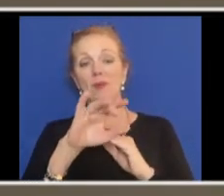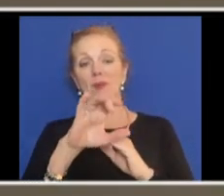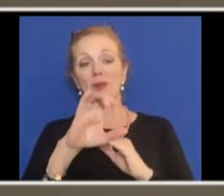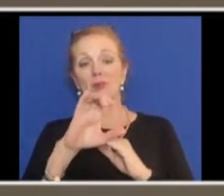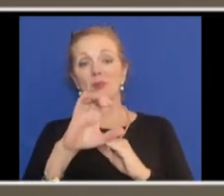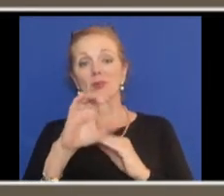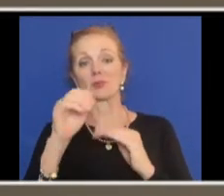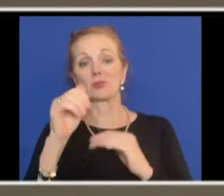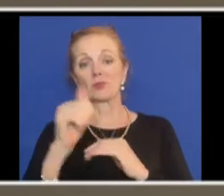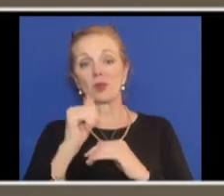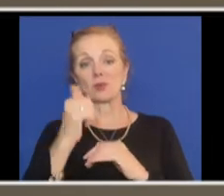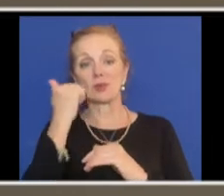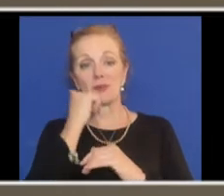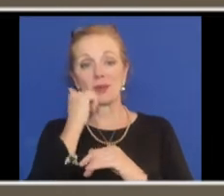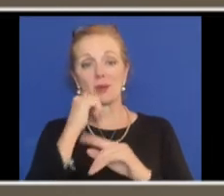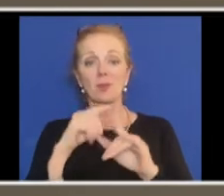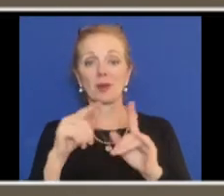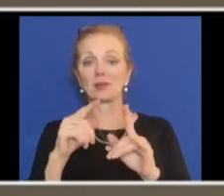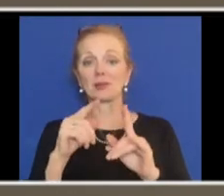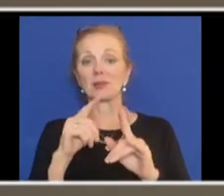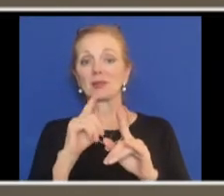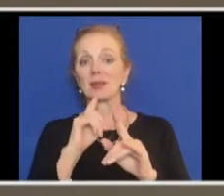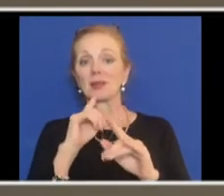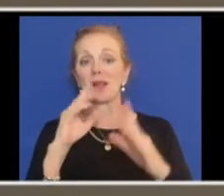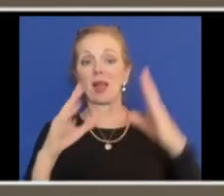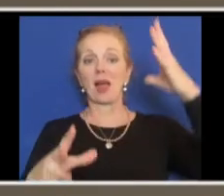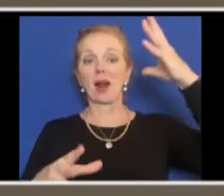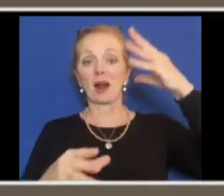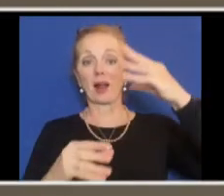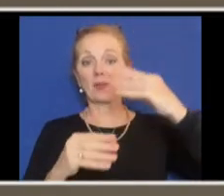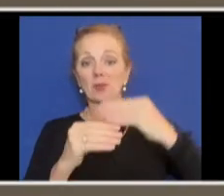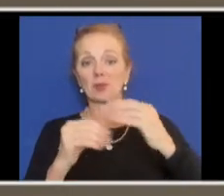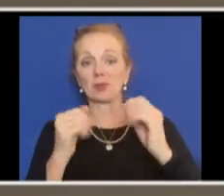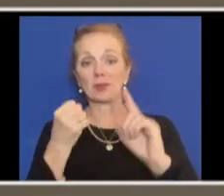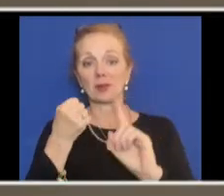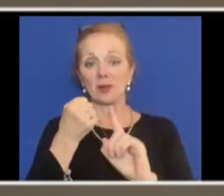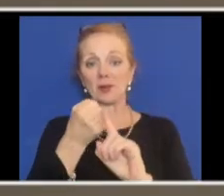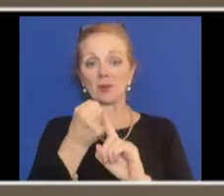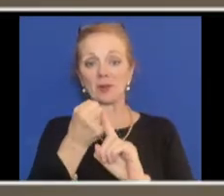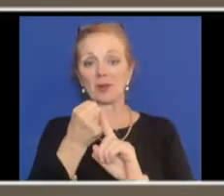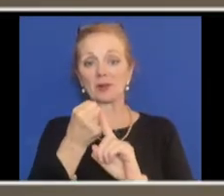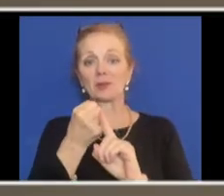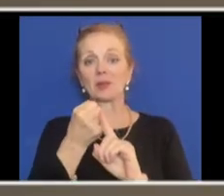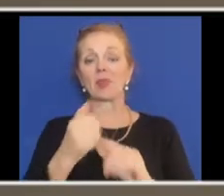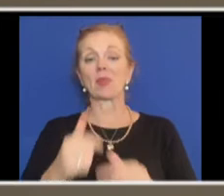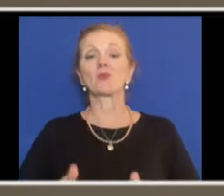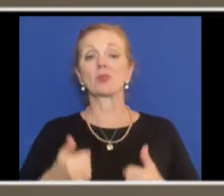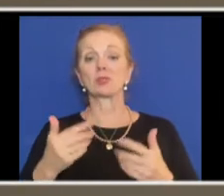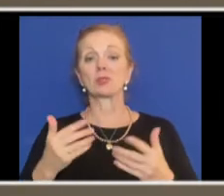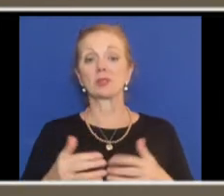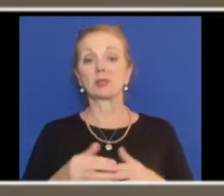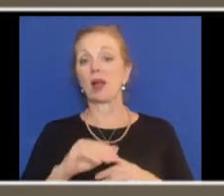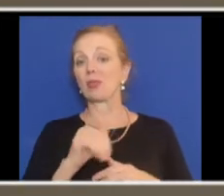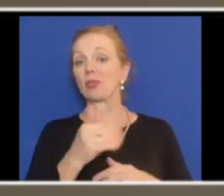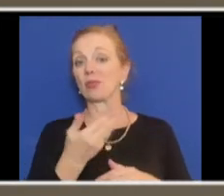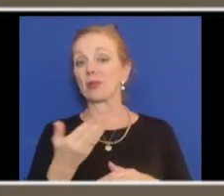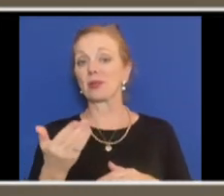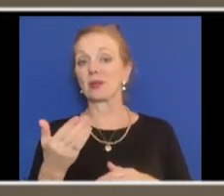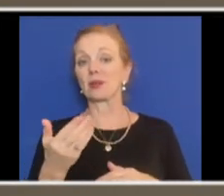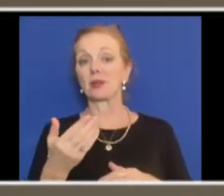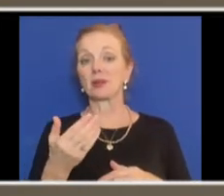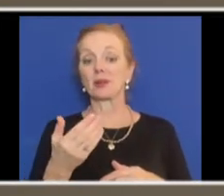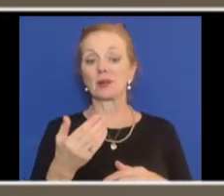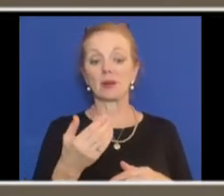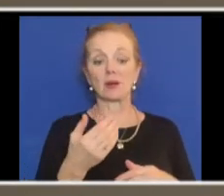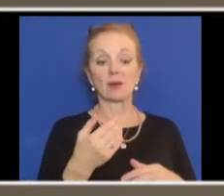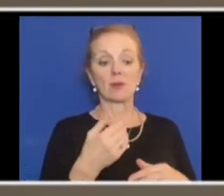but yet there's a cumulative impact on the residents another thing I just wanted to